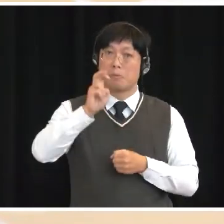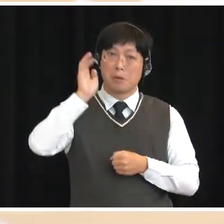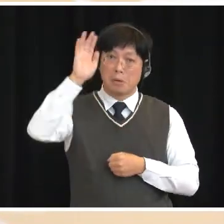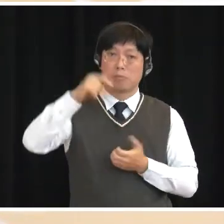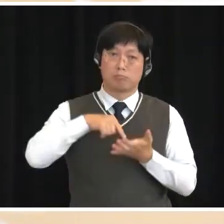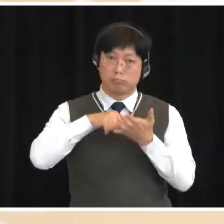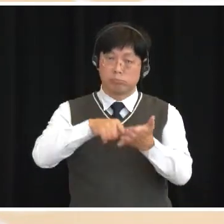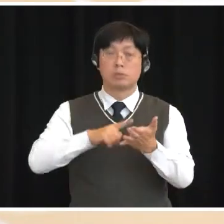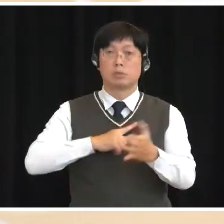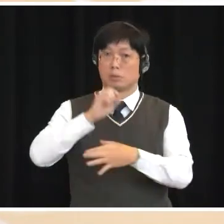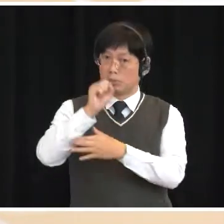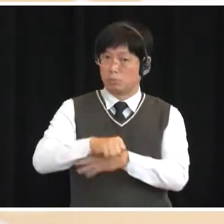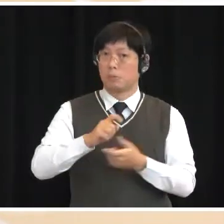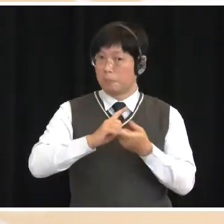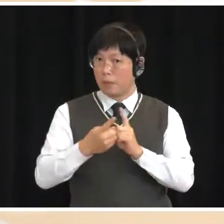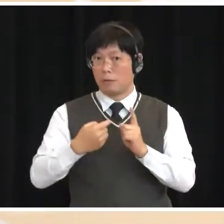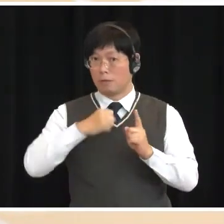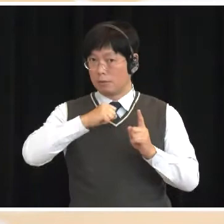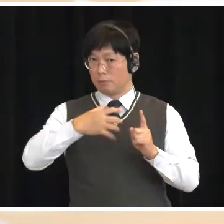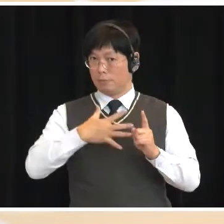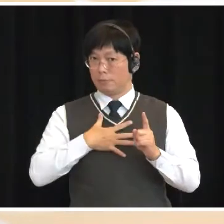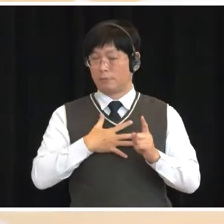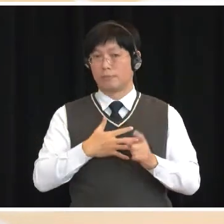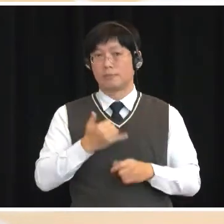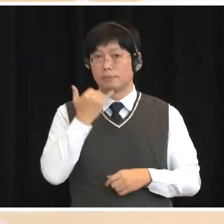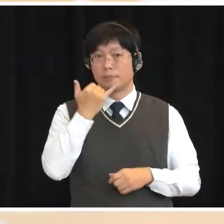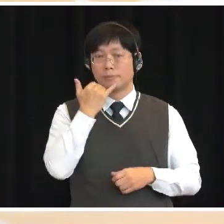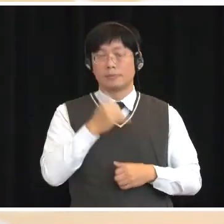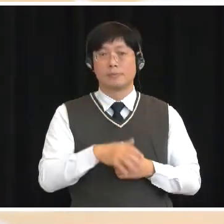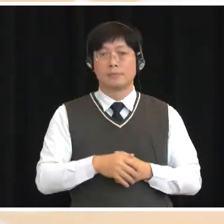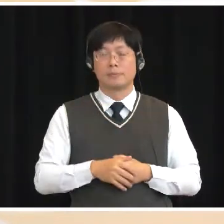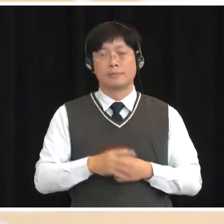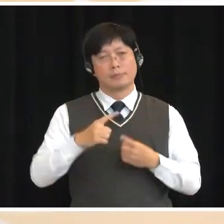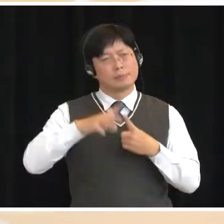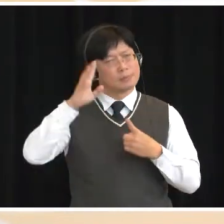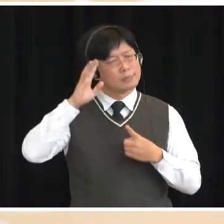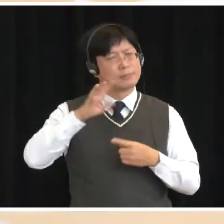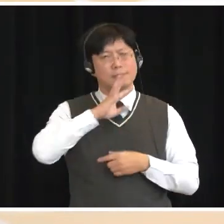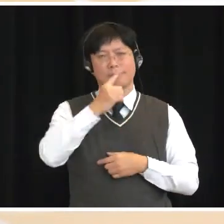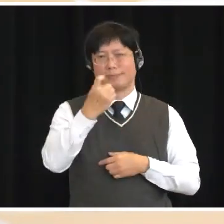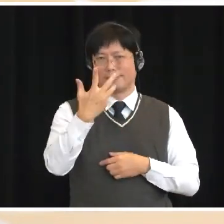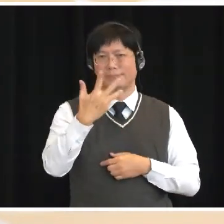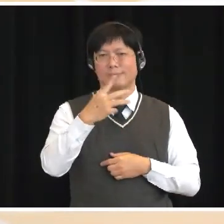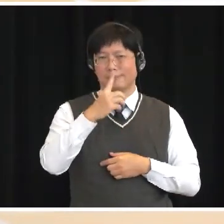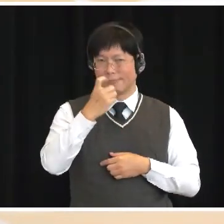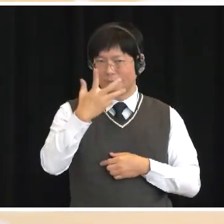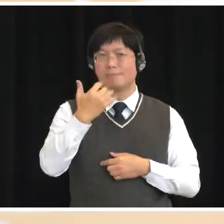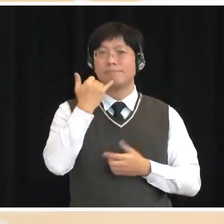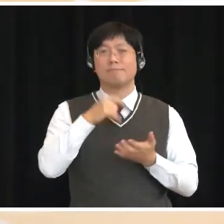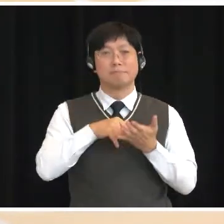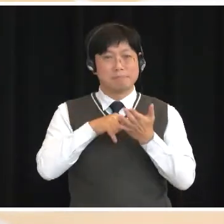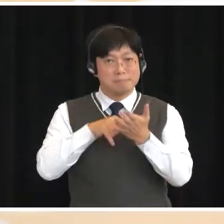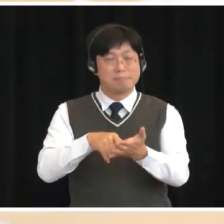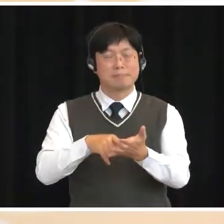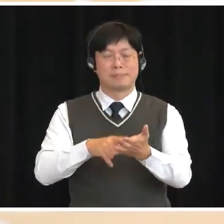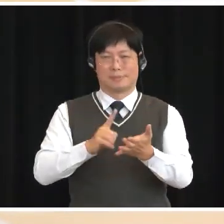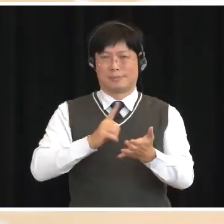the question is, why do you not allow